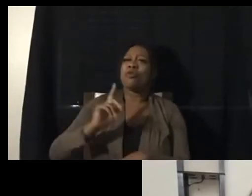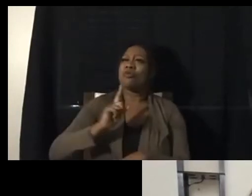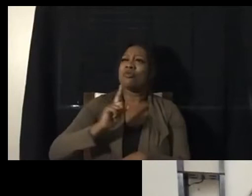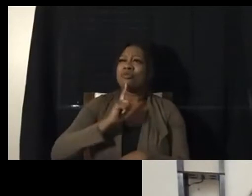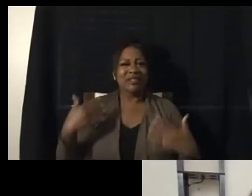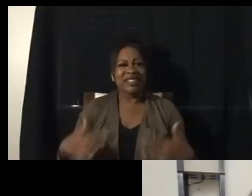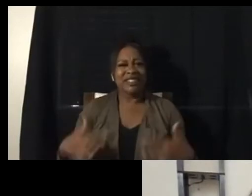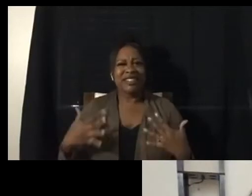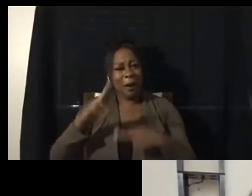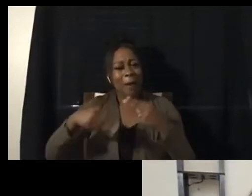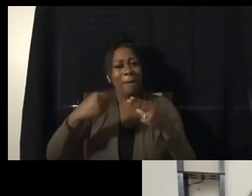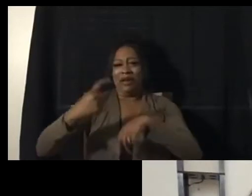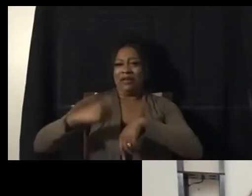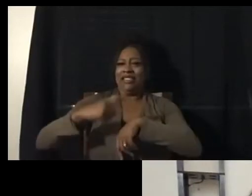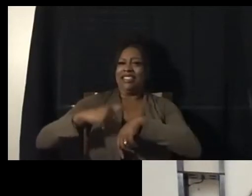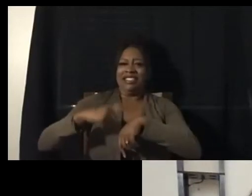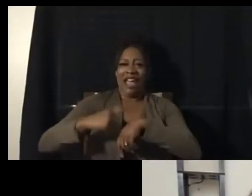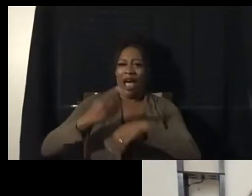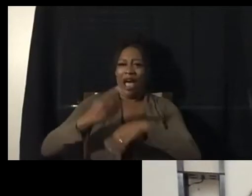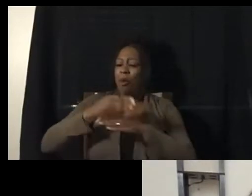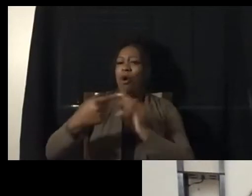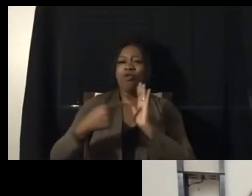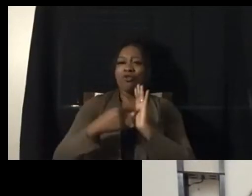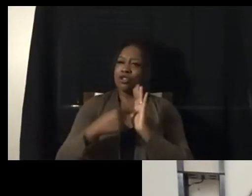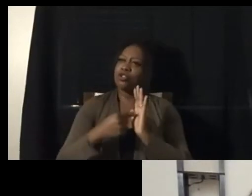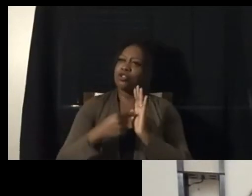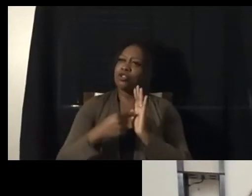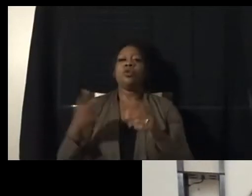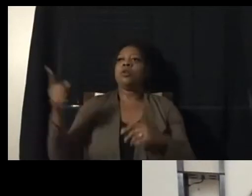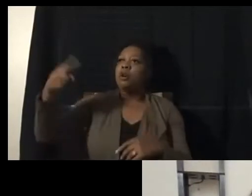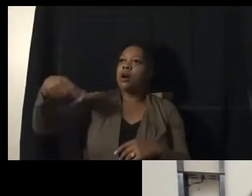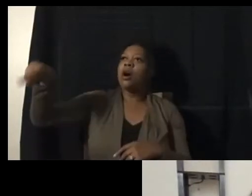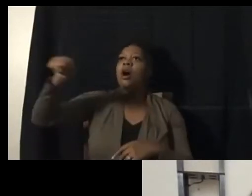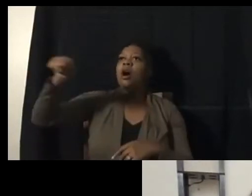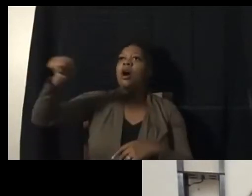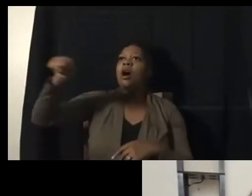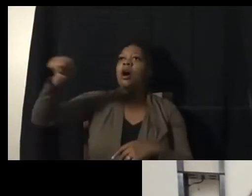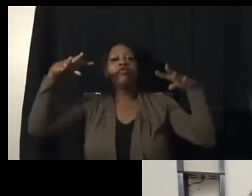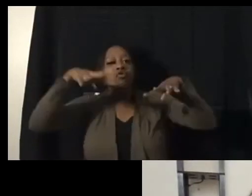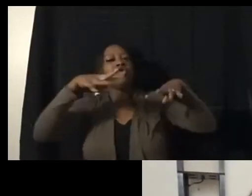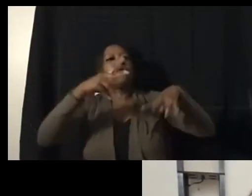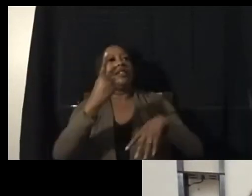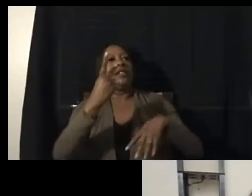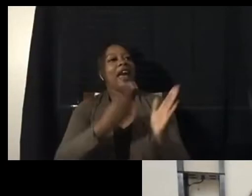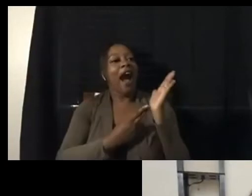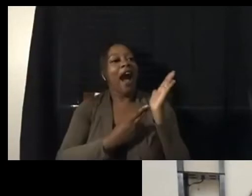an honest portrayal, and the timing in this era is just perfect to do so.